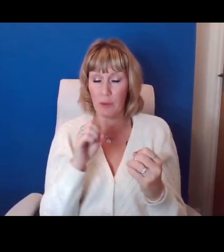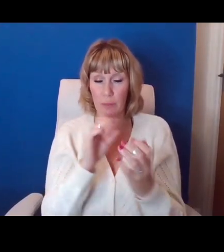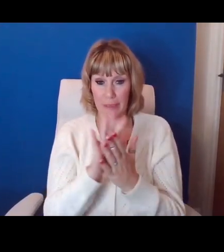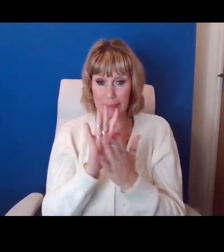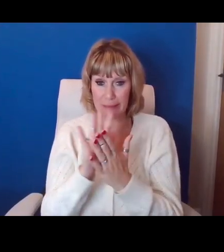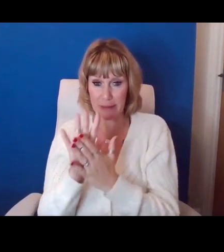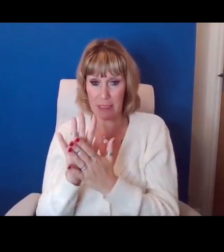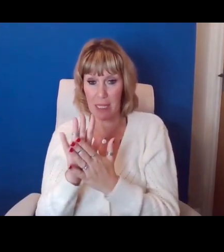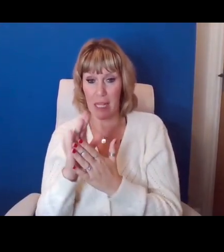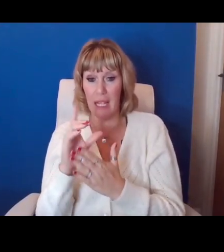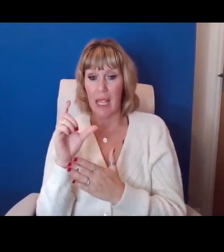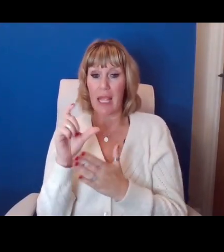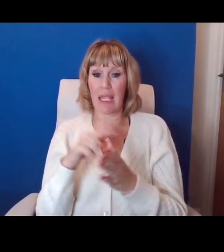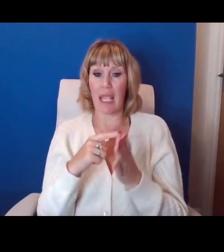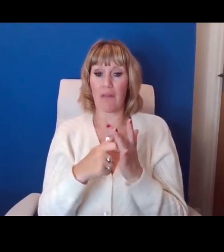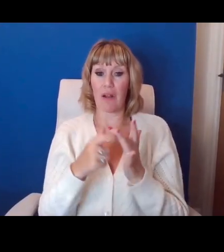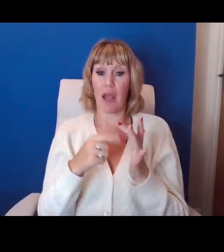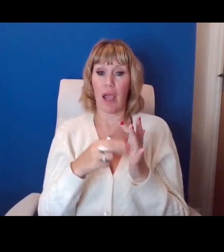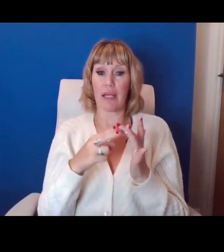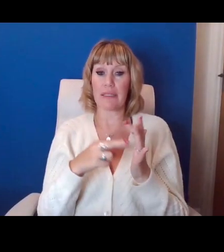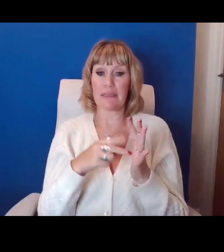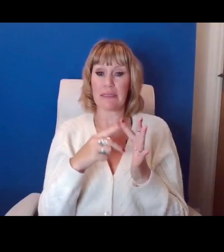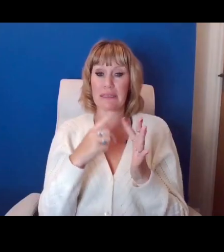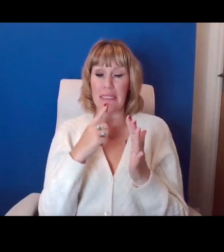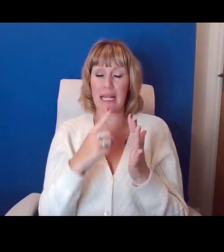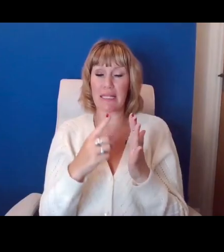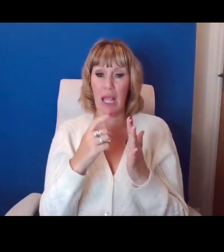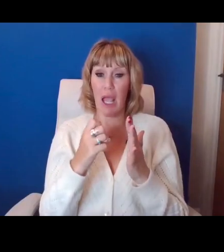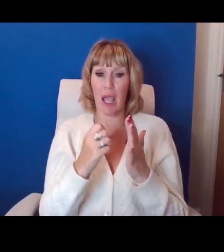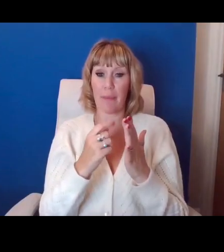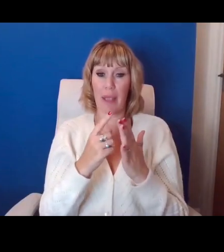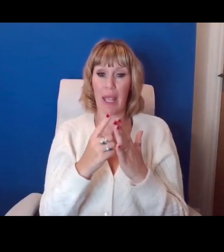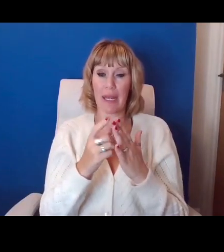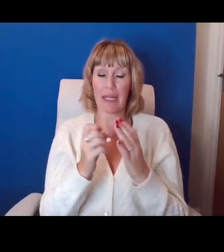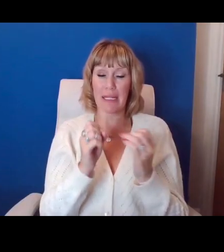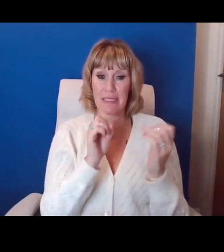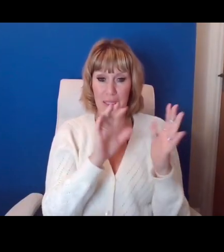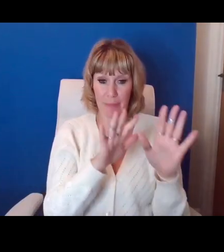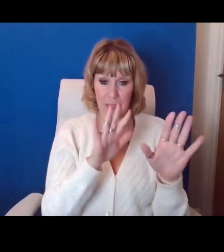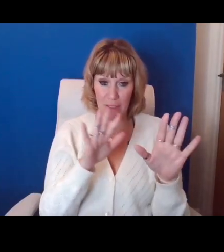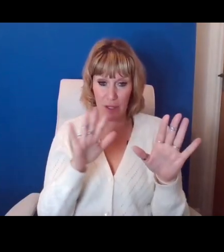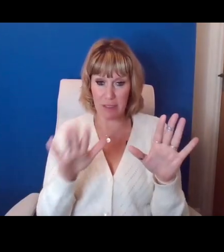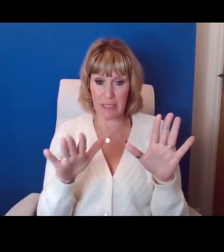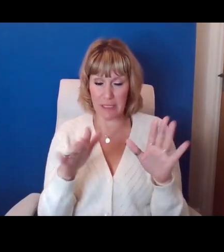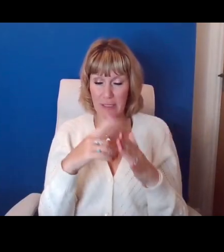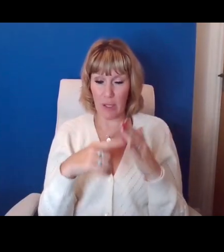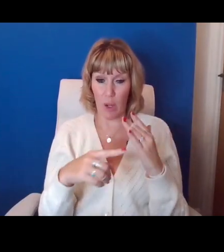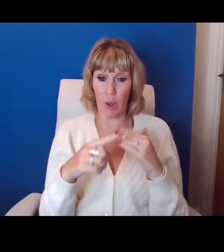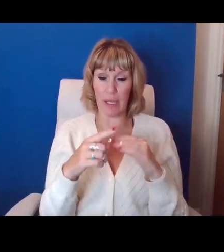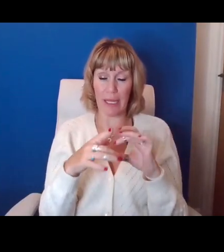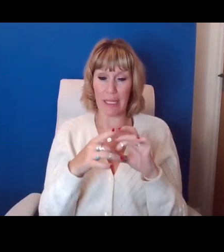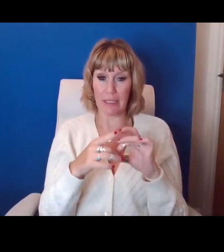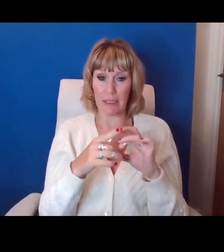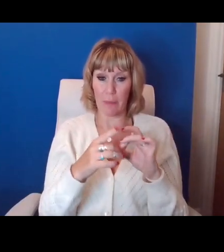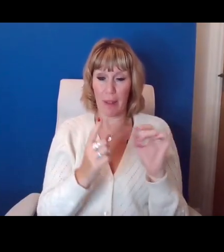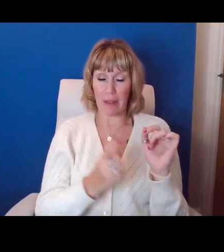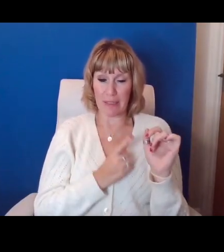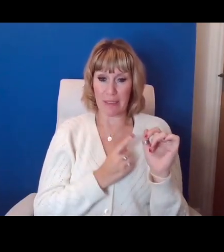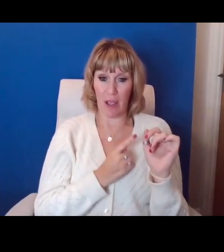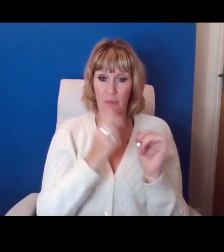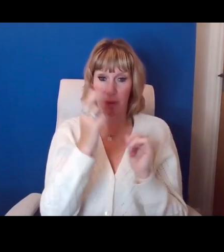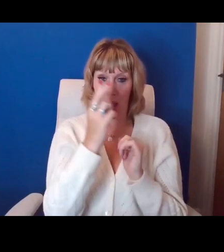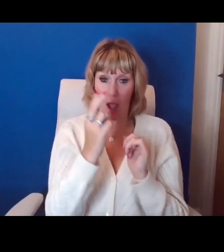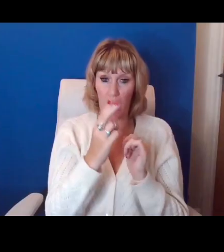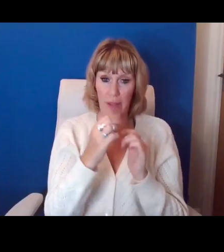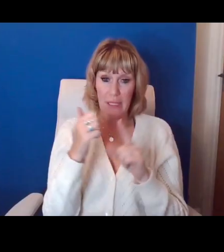explains further, I'm an exhibiting artist. My image is not only of myself, but some of the women who support me. I can't exist without